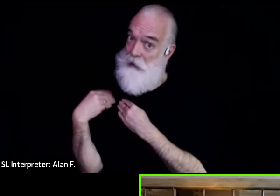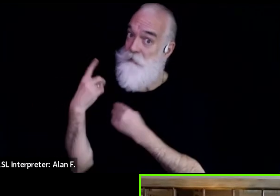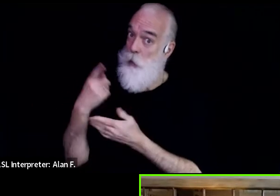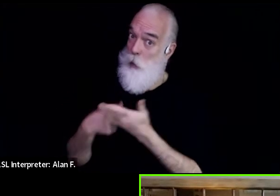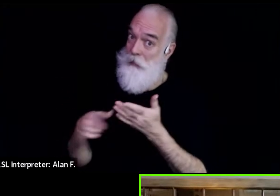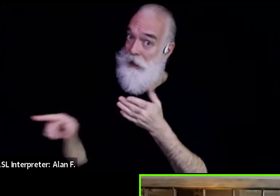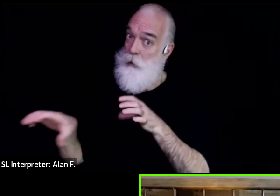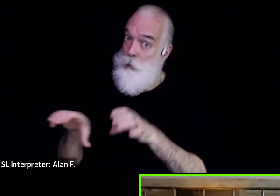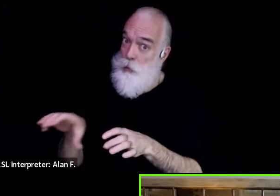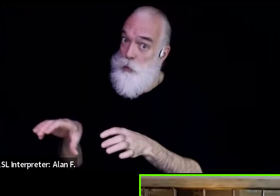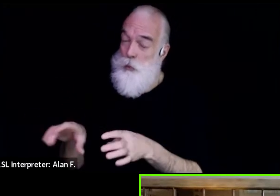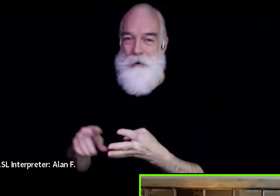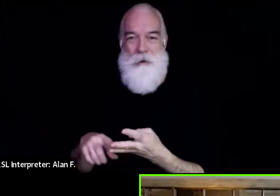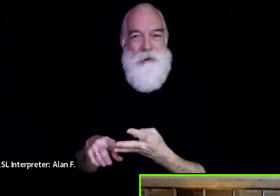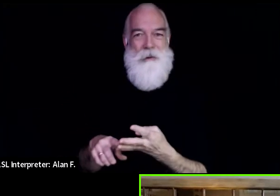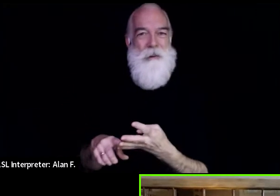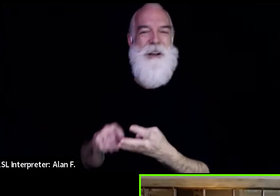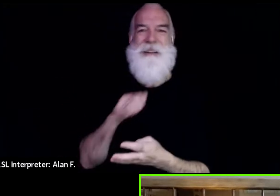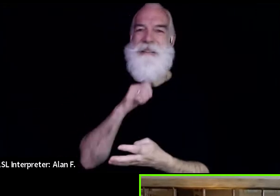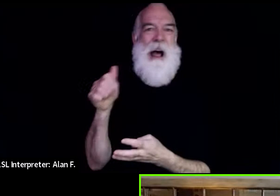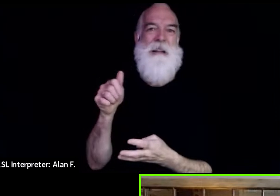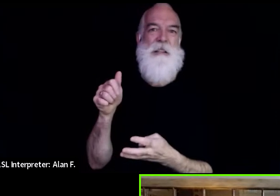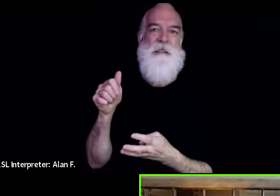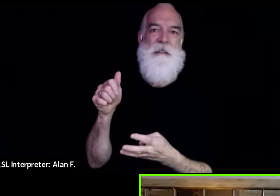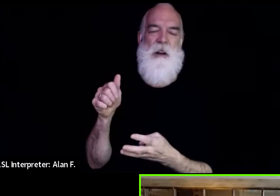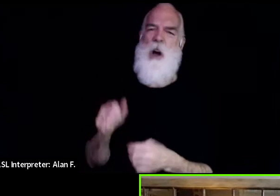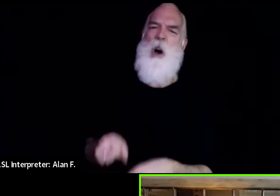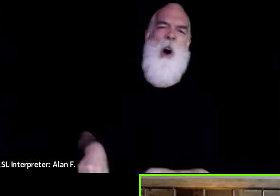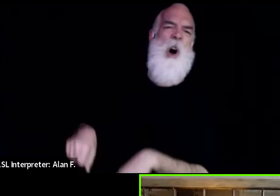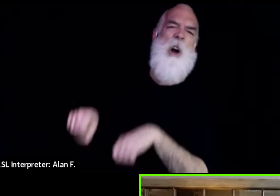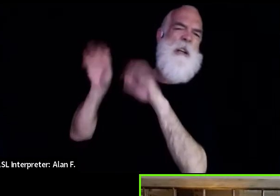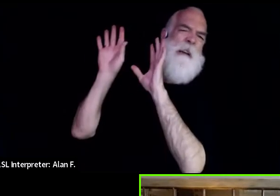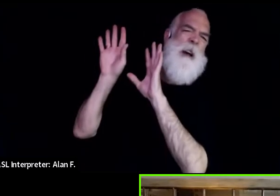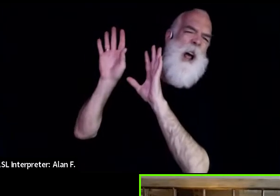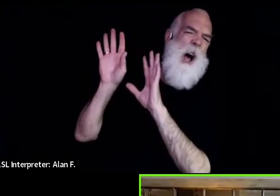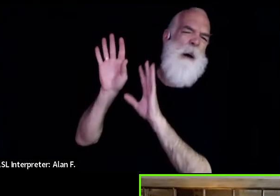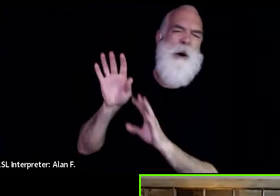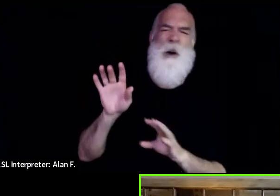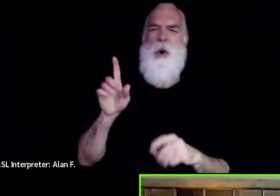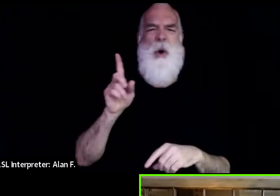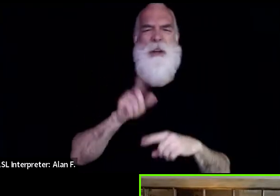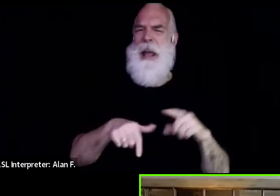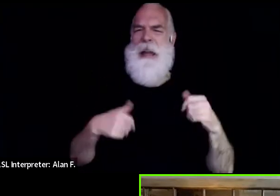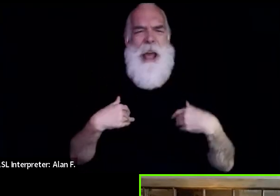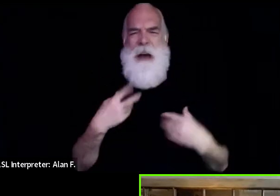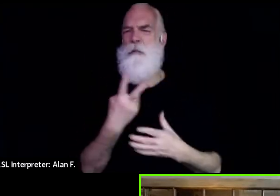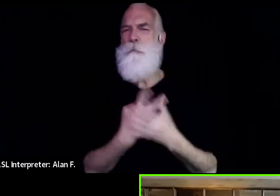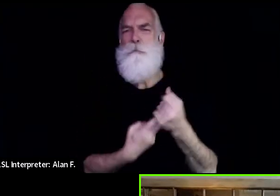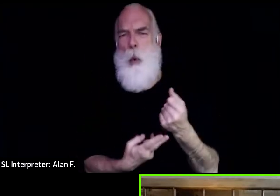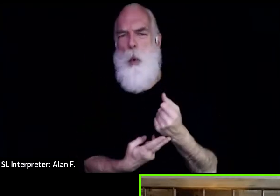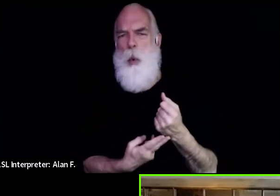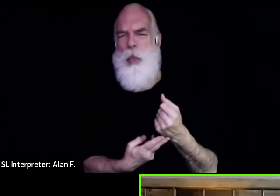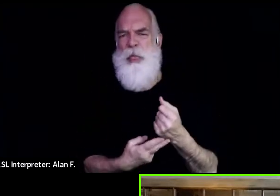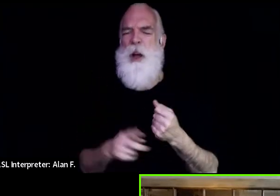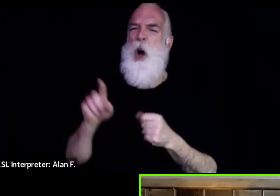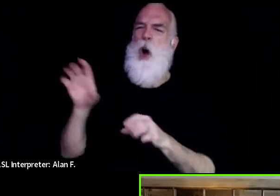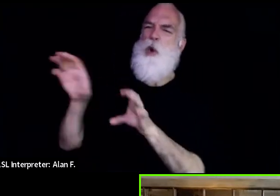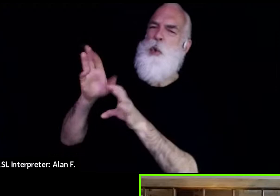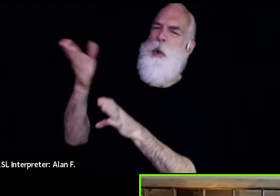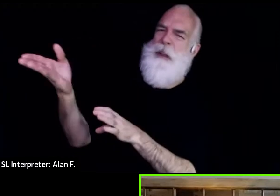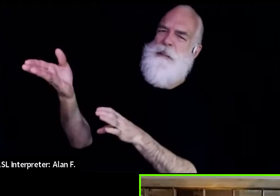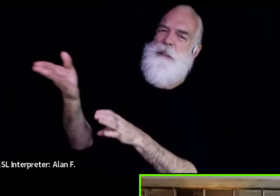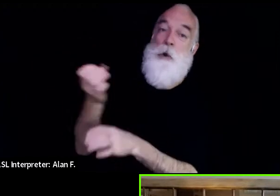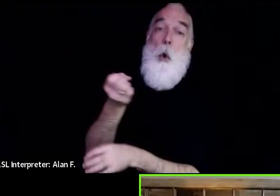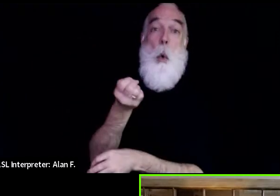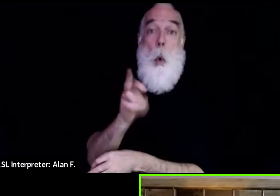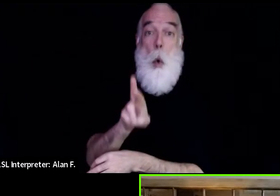you have to say we can have one, not have the other. We should have one, not have the other. In Atlanta, again,